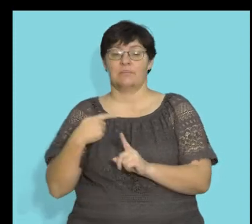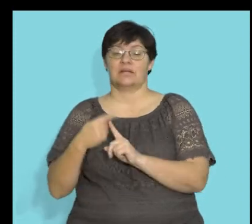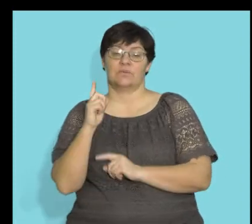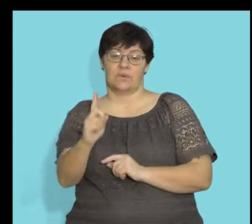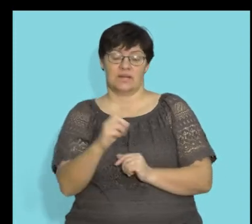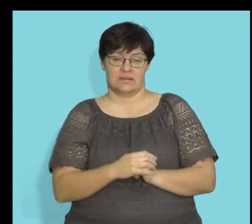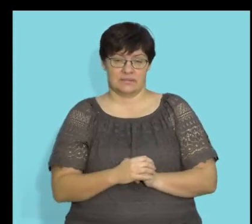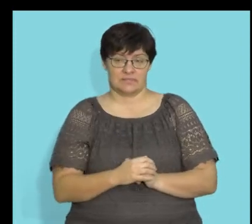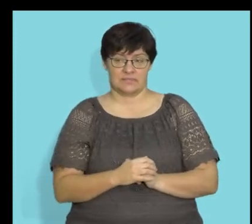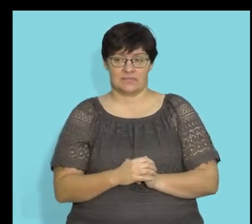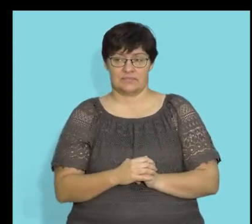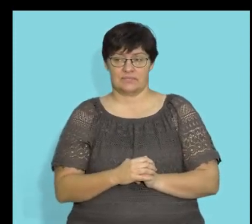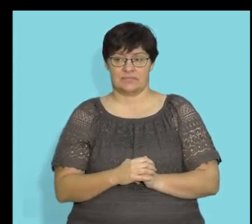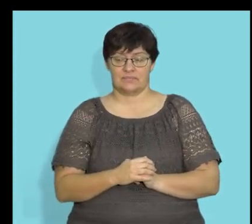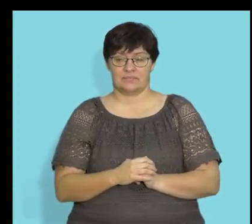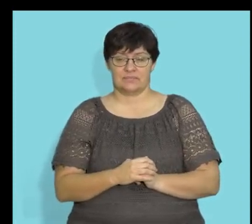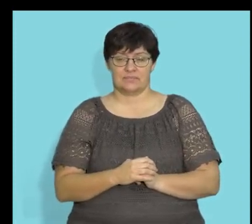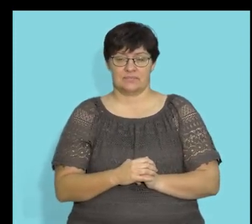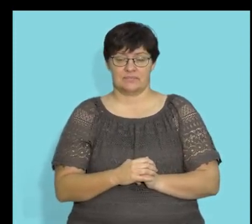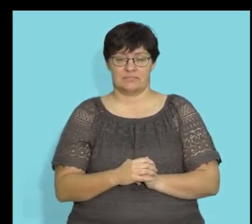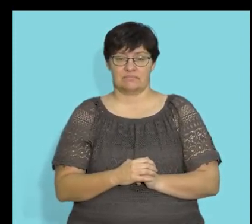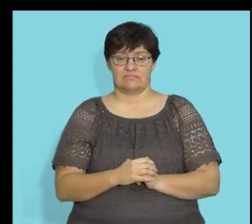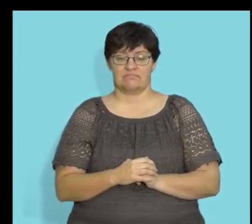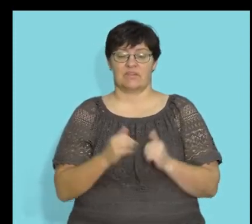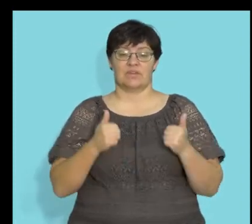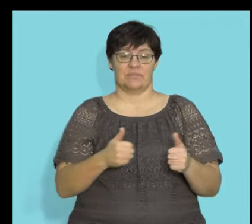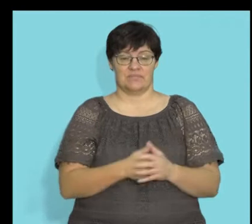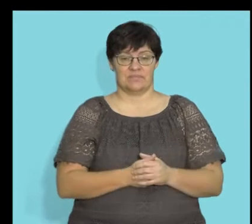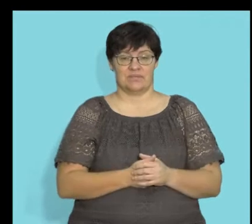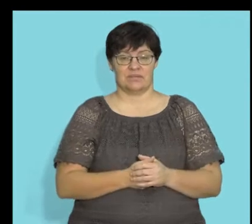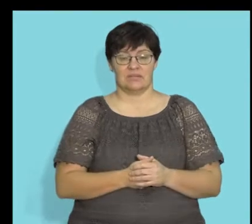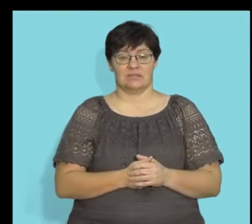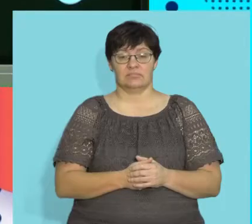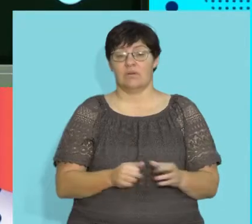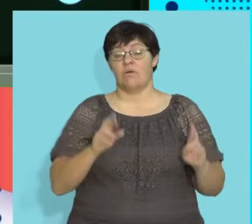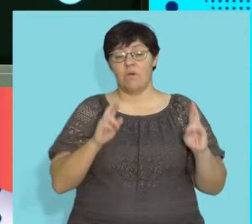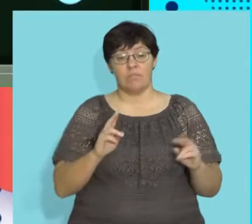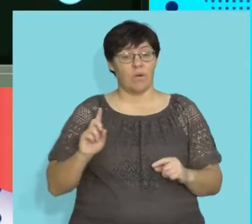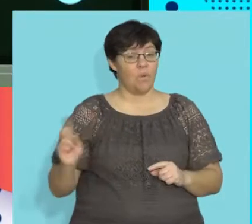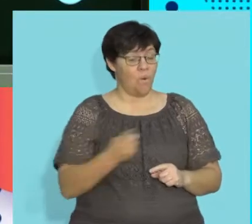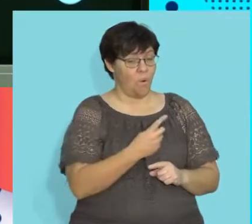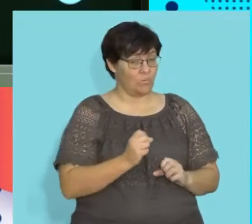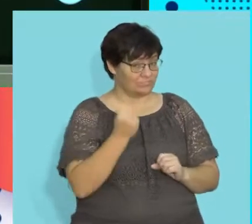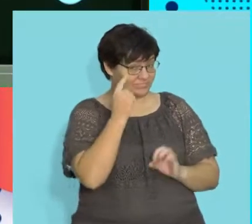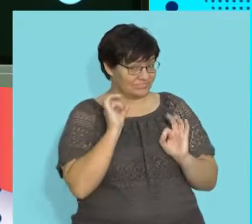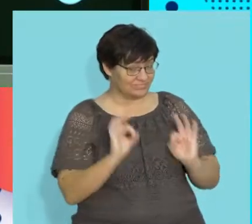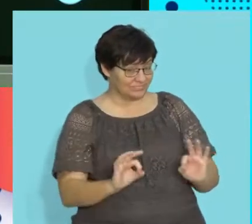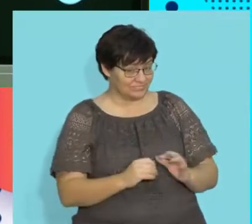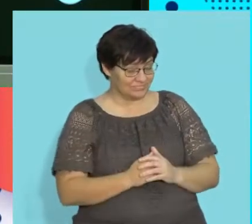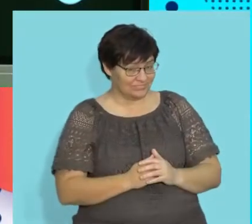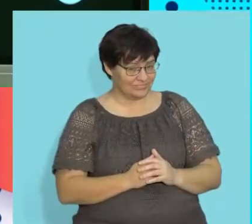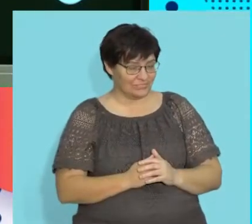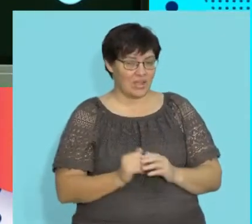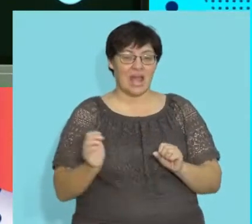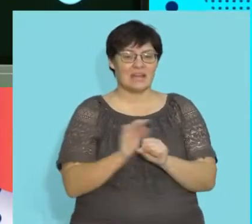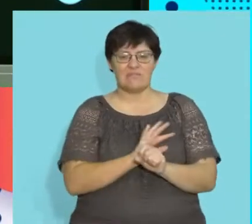I plus 1. Great, everyone. So I'm hoping that everyone is with me so far.